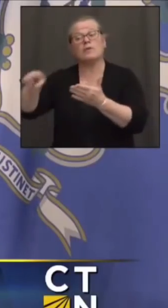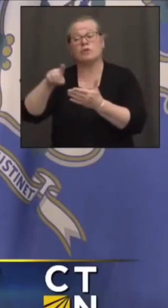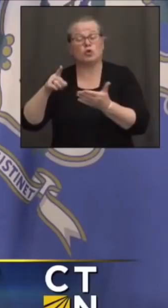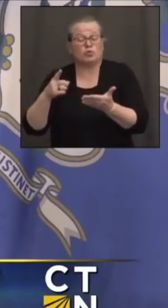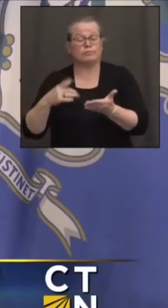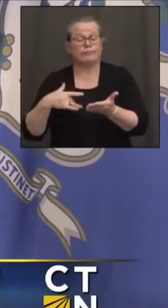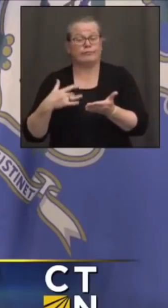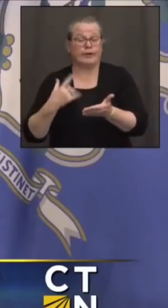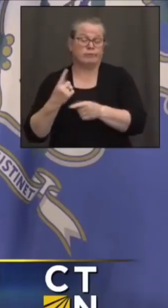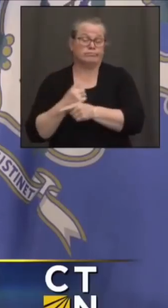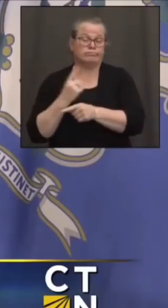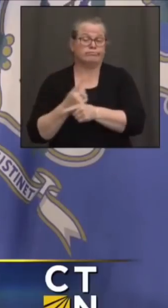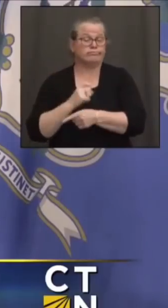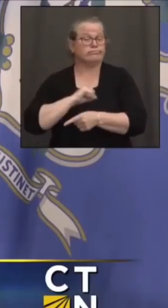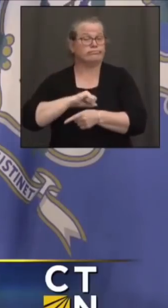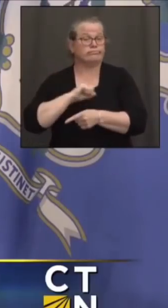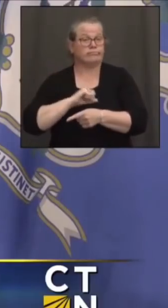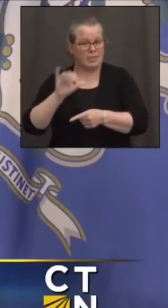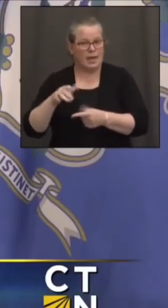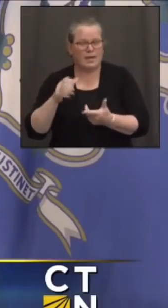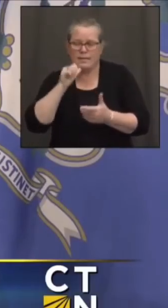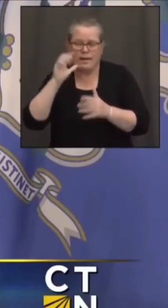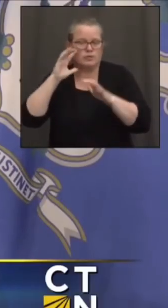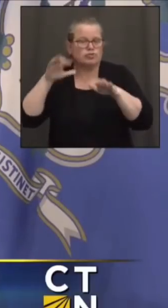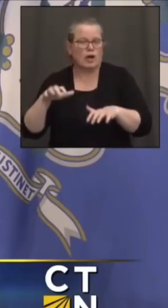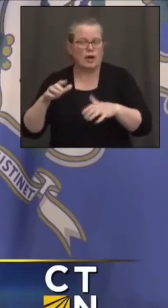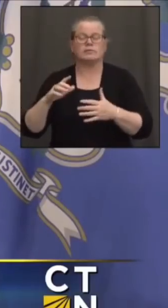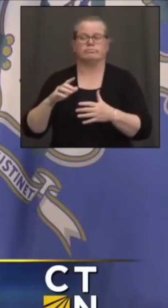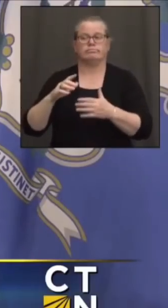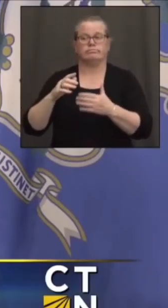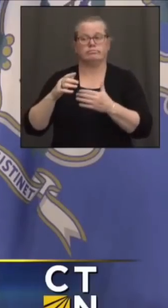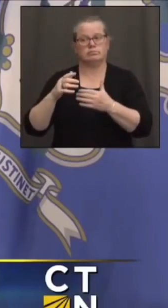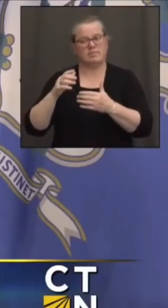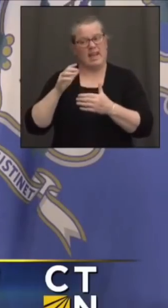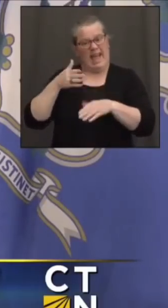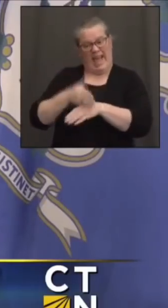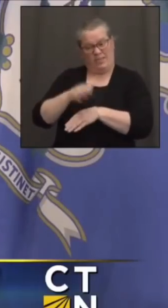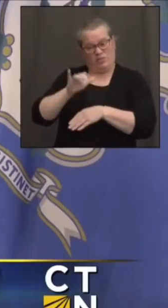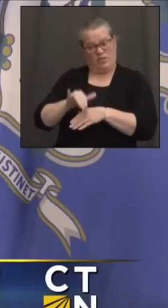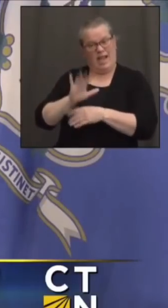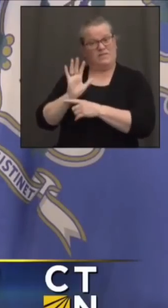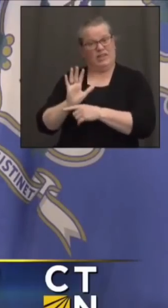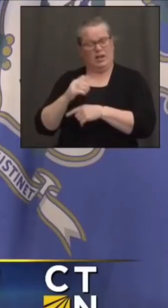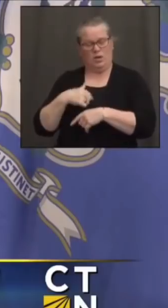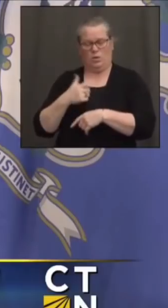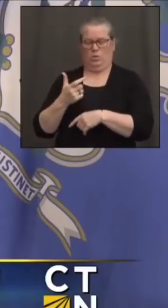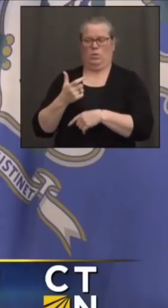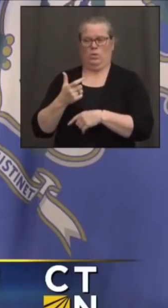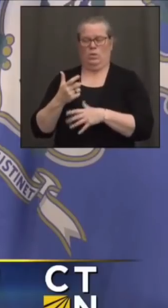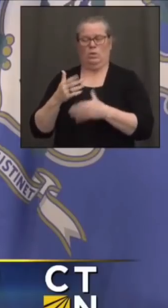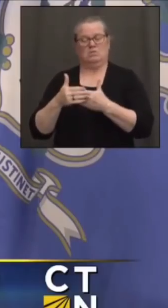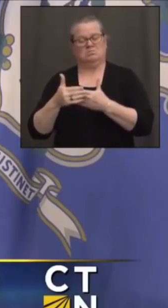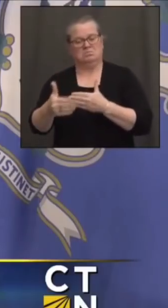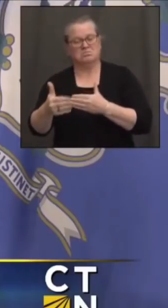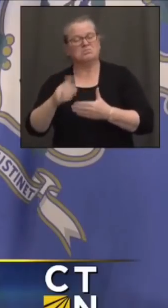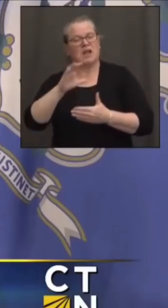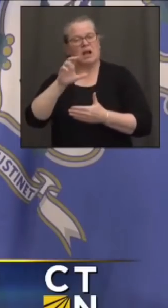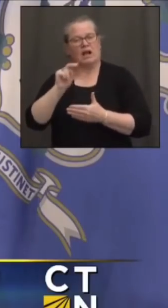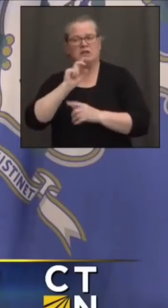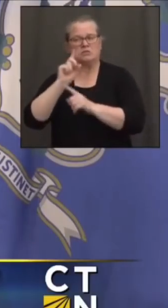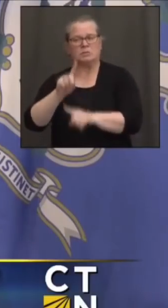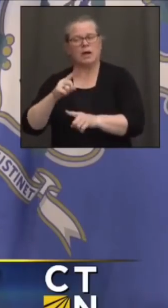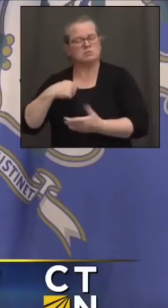will tell you that I remember that next few weeks, I was proud about how Connecticut responded. I